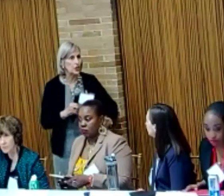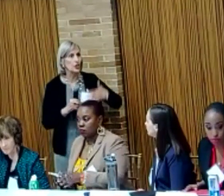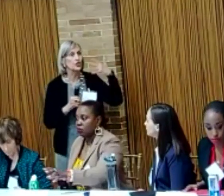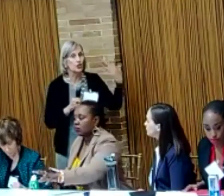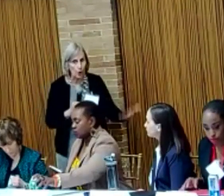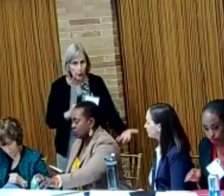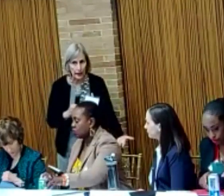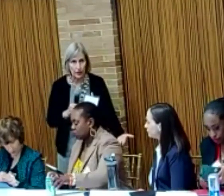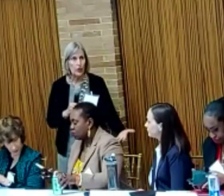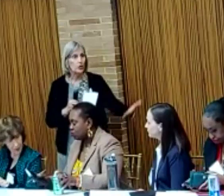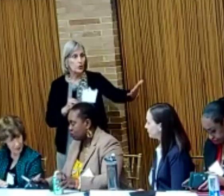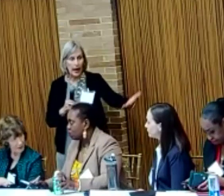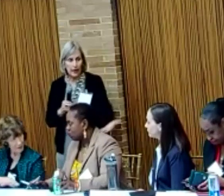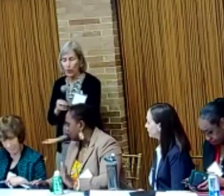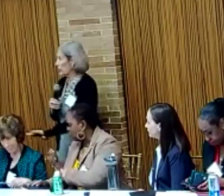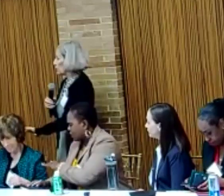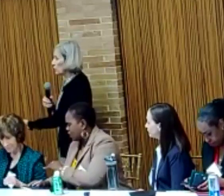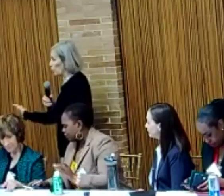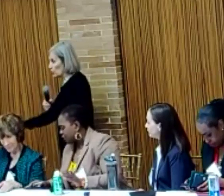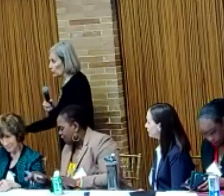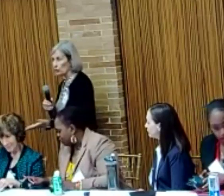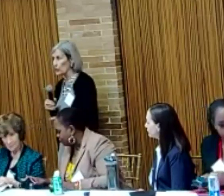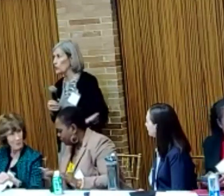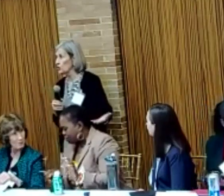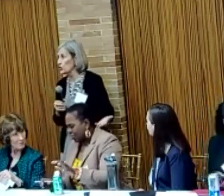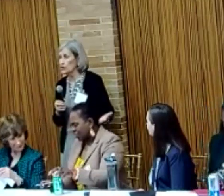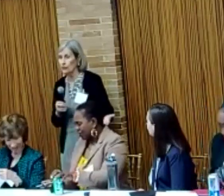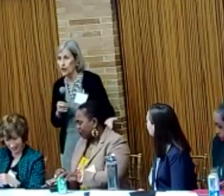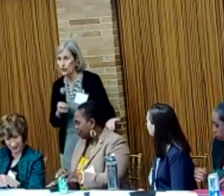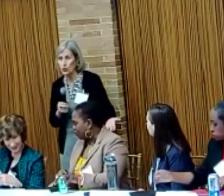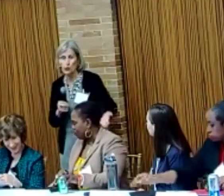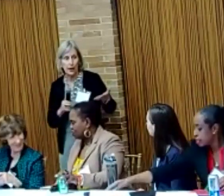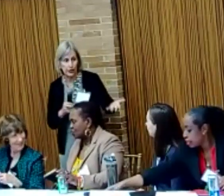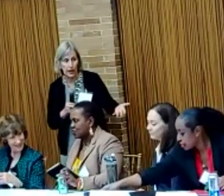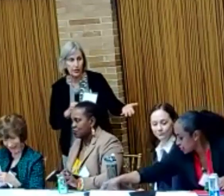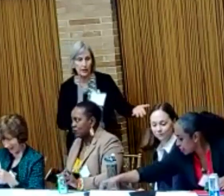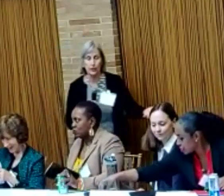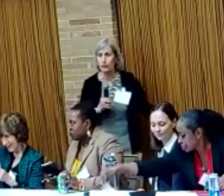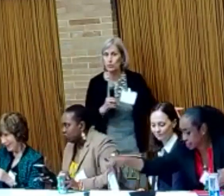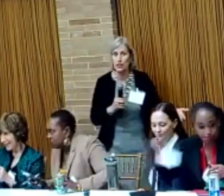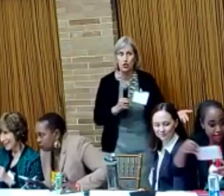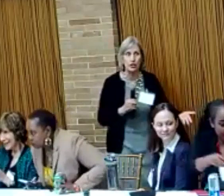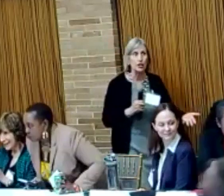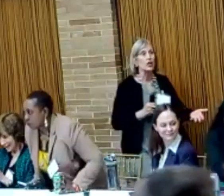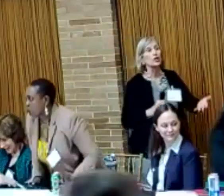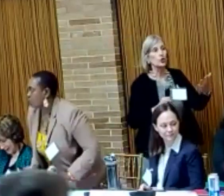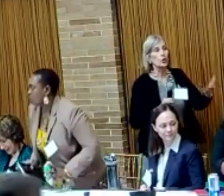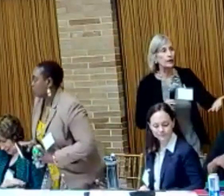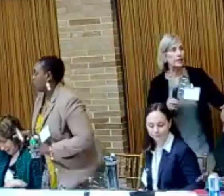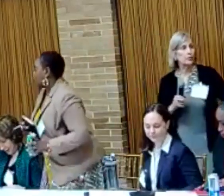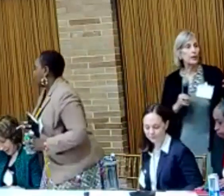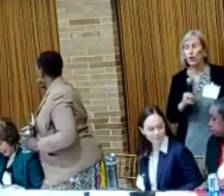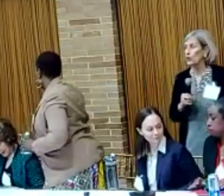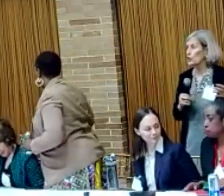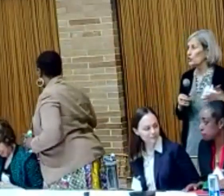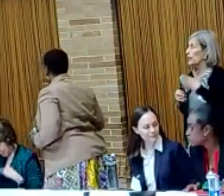conversations going you have all these wonderful resources in front of you you have their contact information so